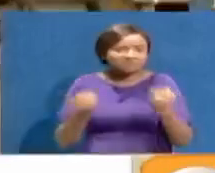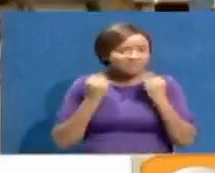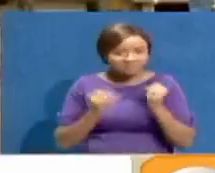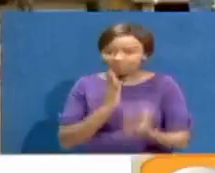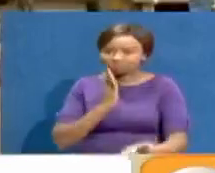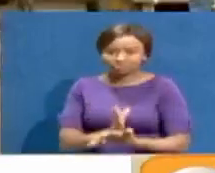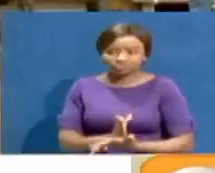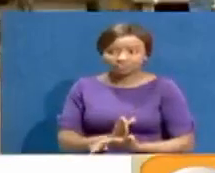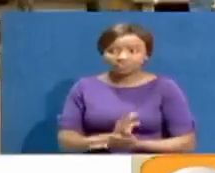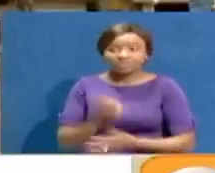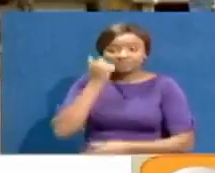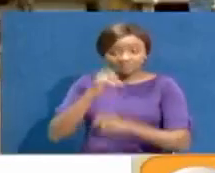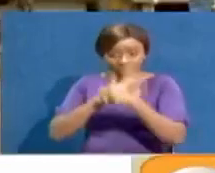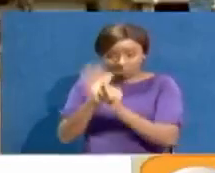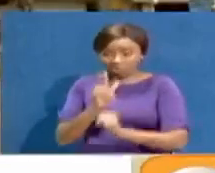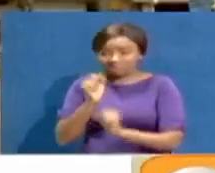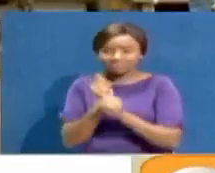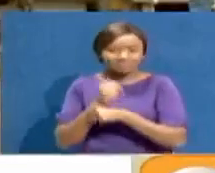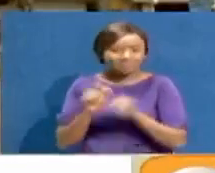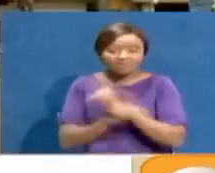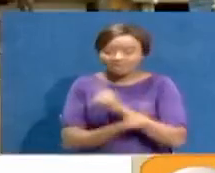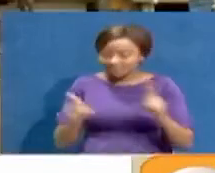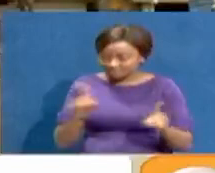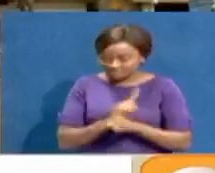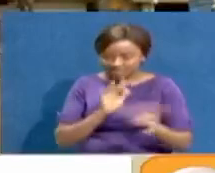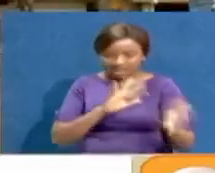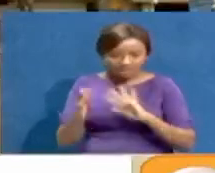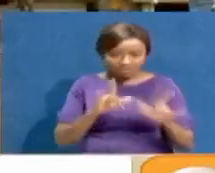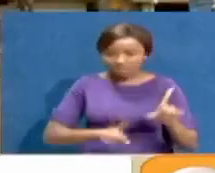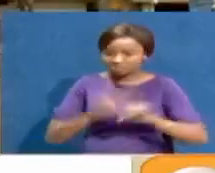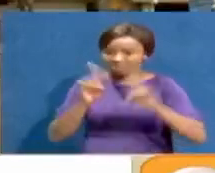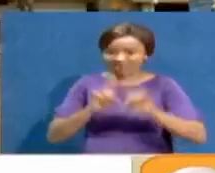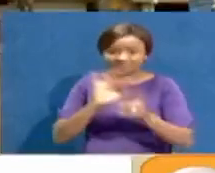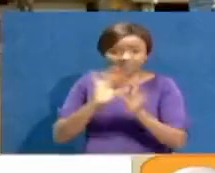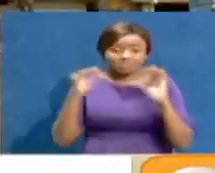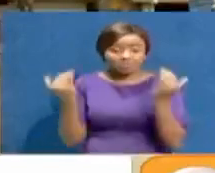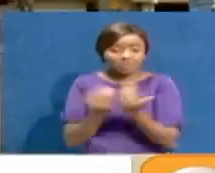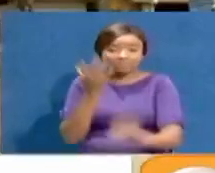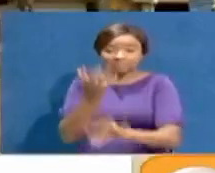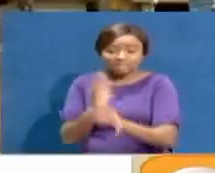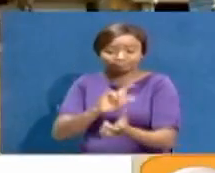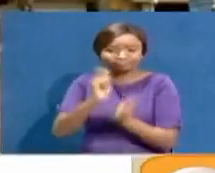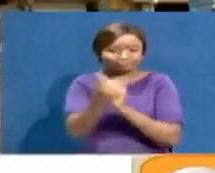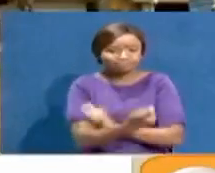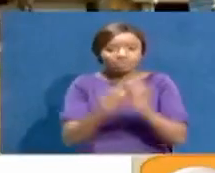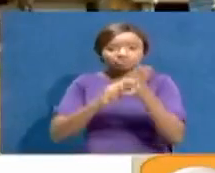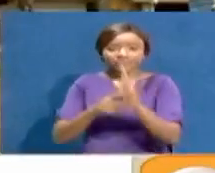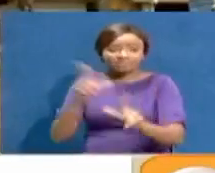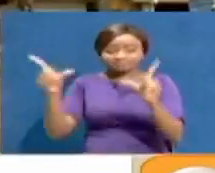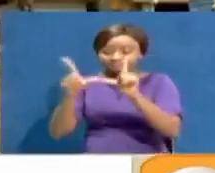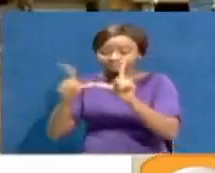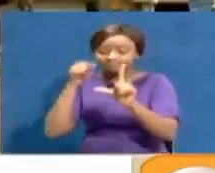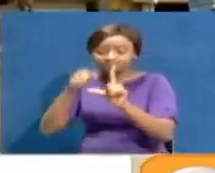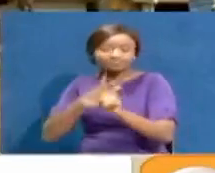genuinely. COVID-19 has altered completely the nature of global travel, so much that a genuine COVID-19